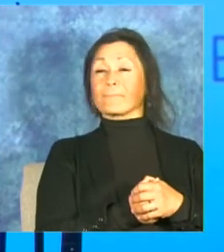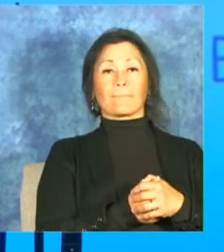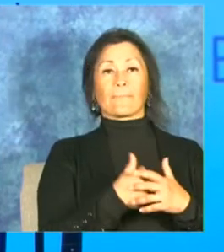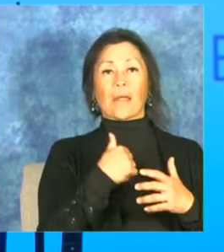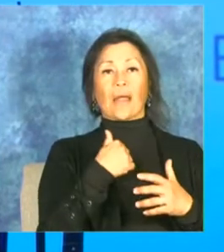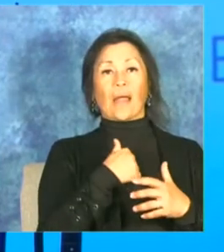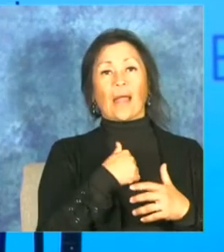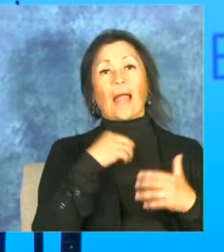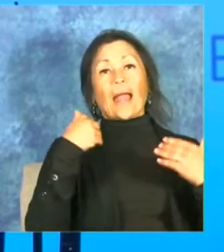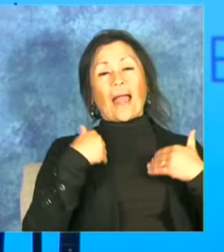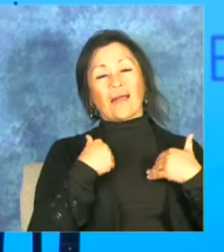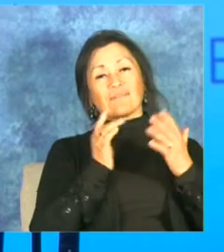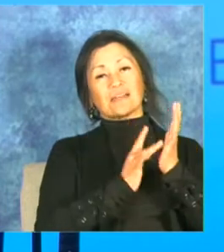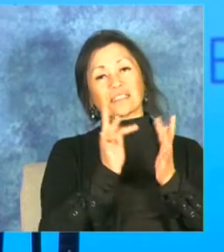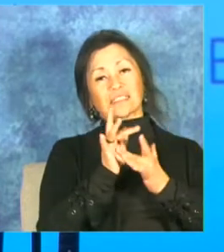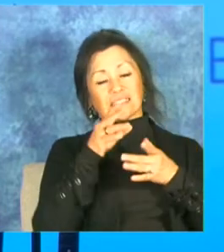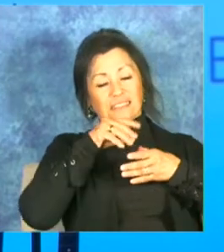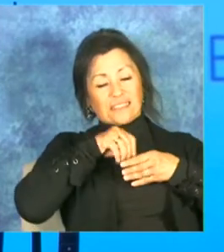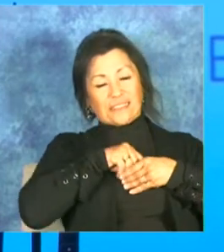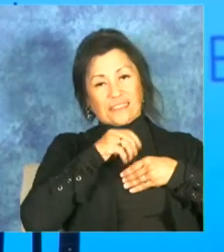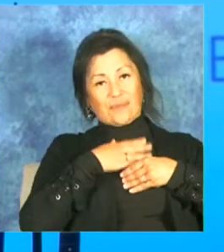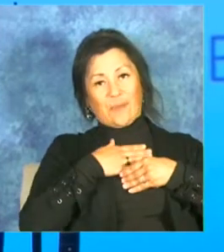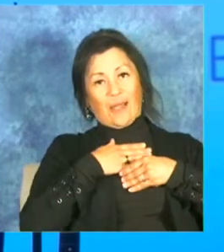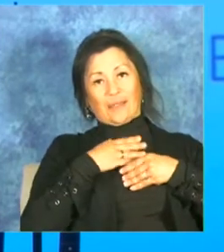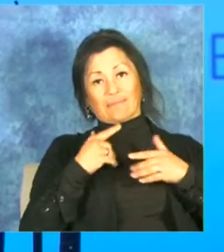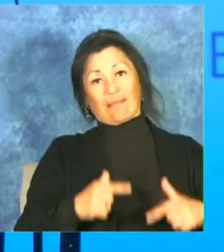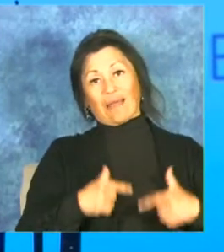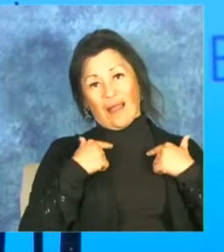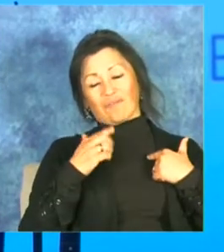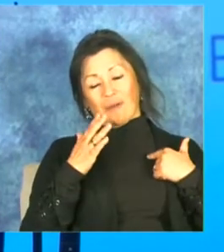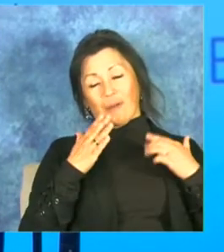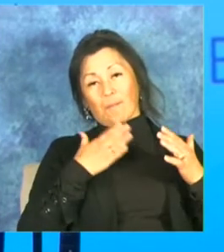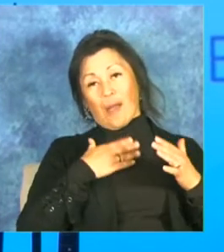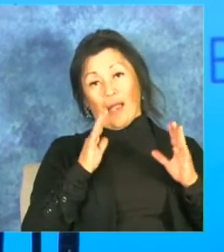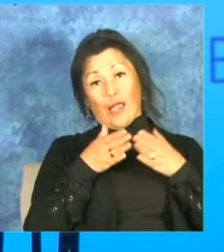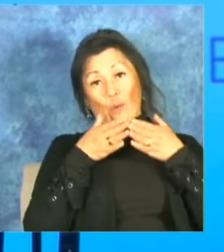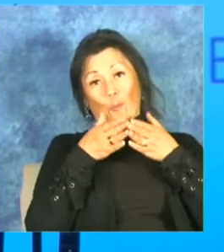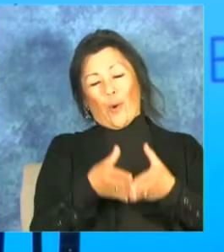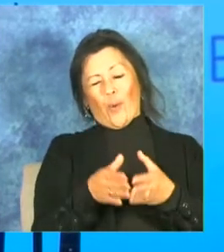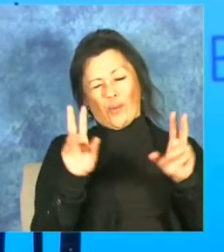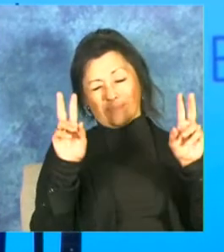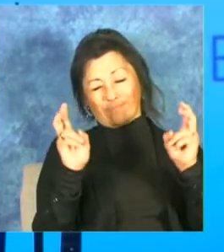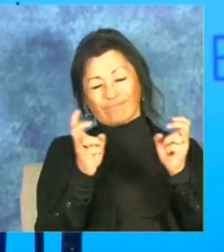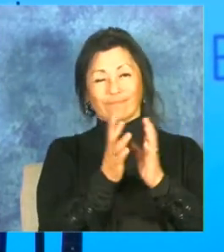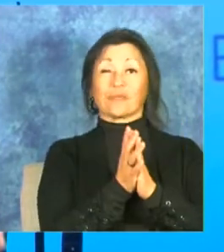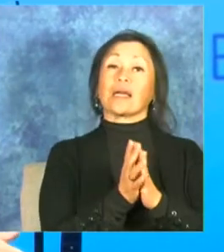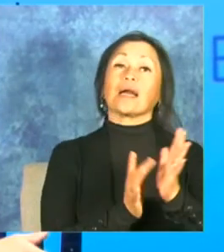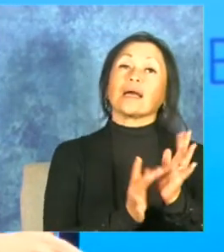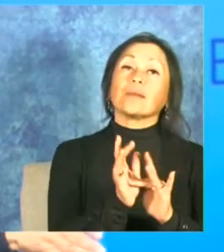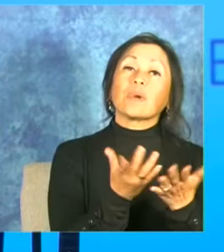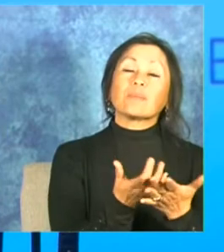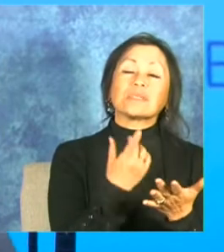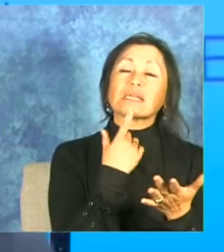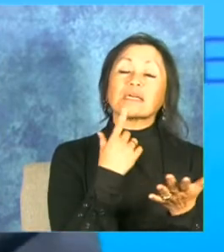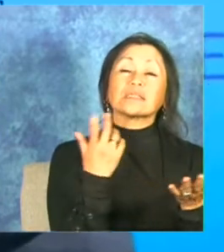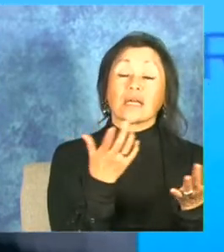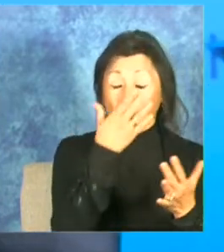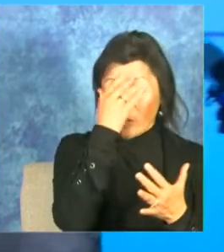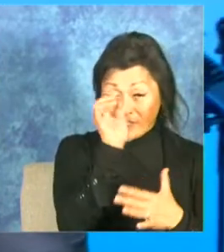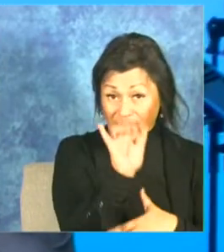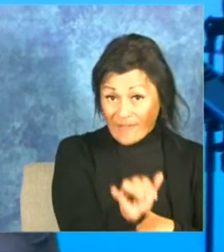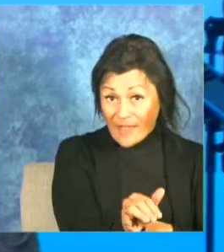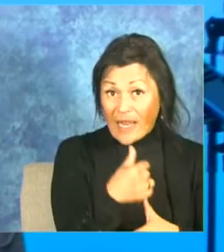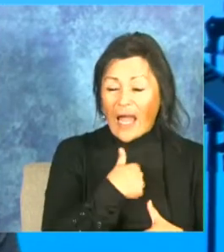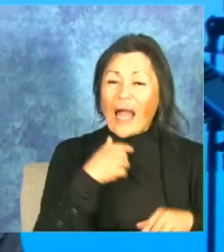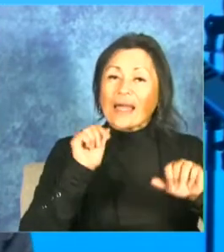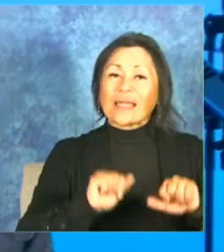I've got Jesus in my boat. And the scripture says what? That because of that, I